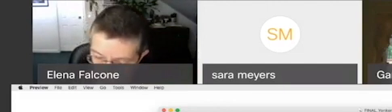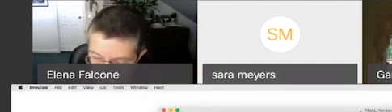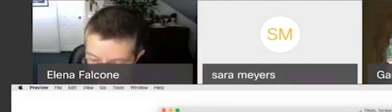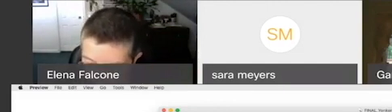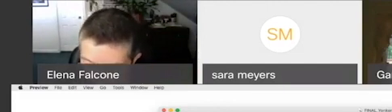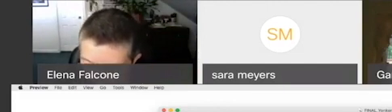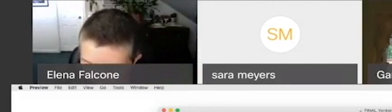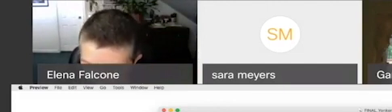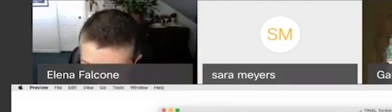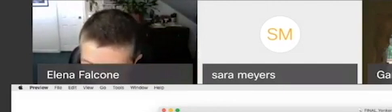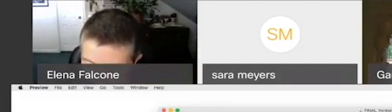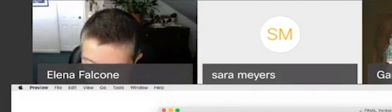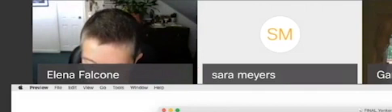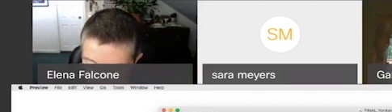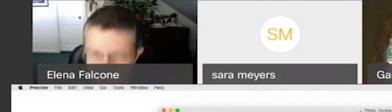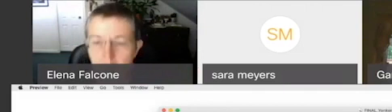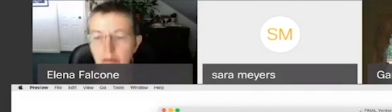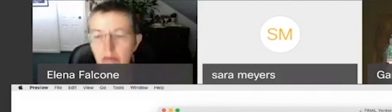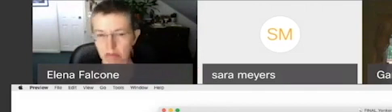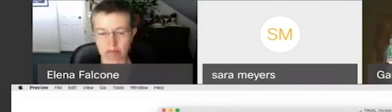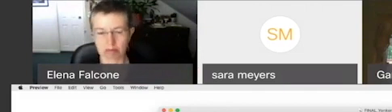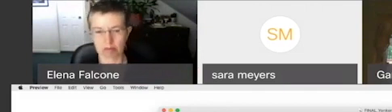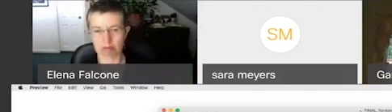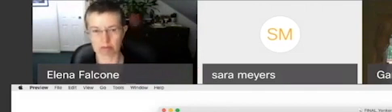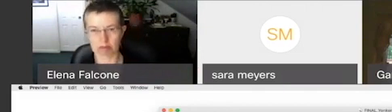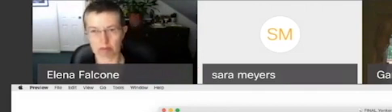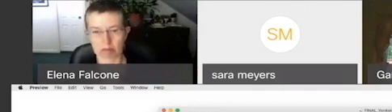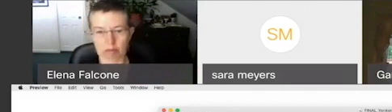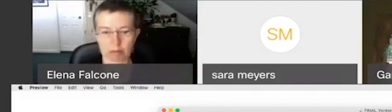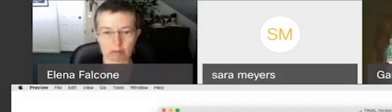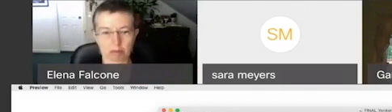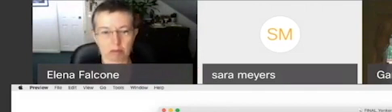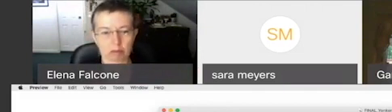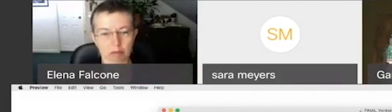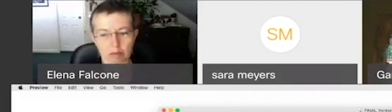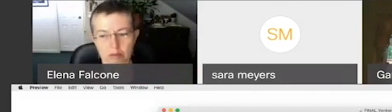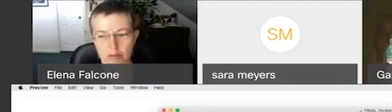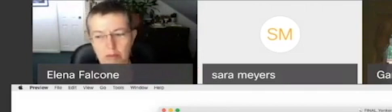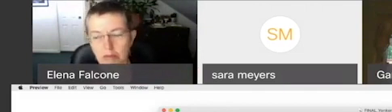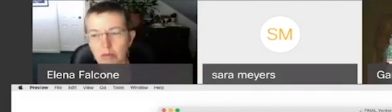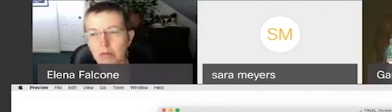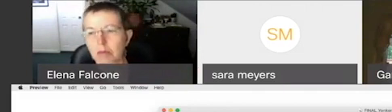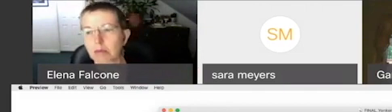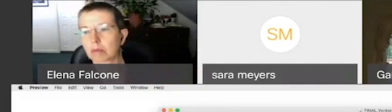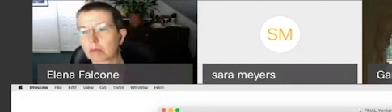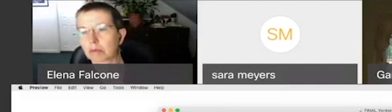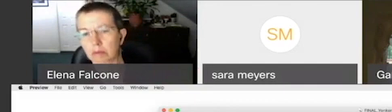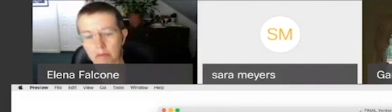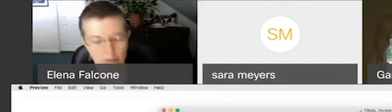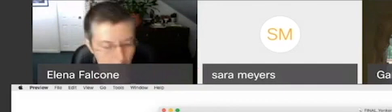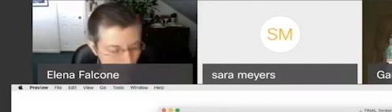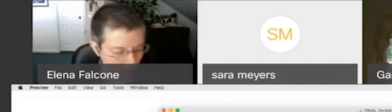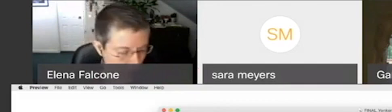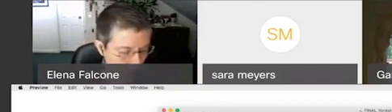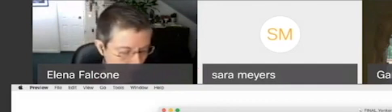The home care and the consumer directed personal assistance program, the CDPAP, which is the program that